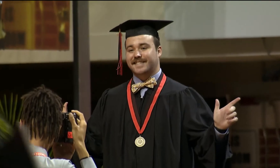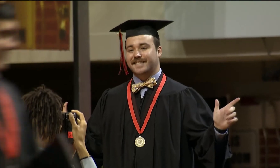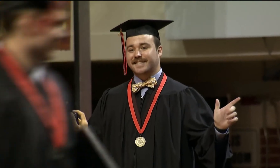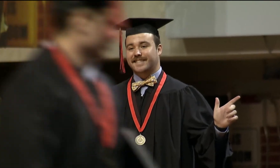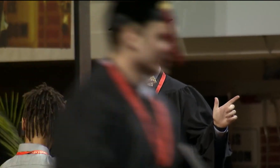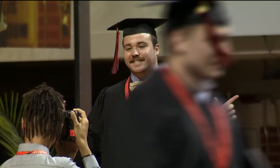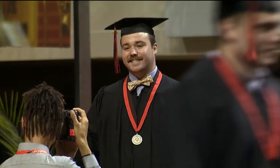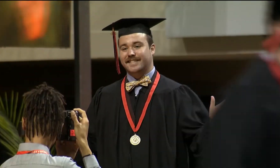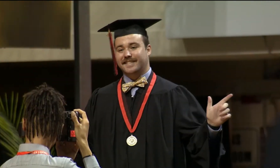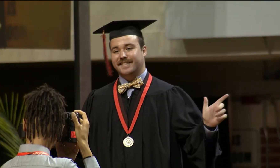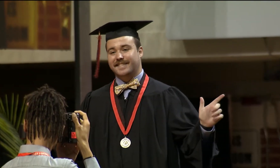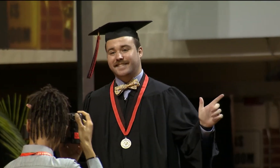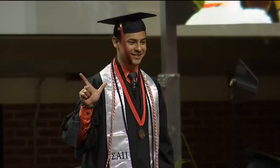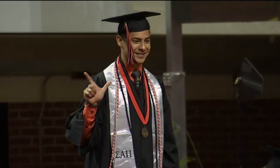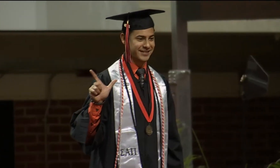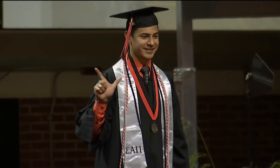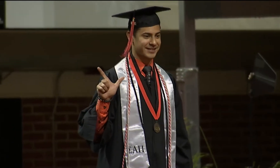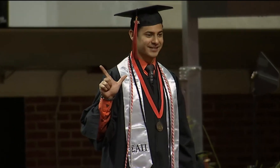Thomas Larson.